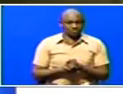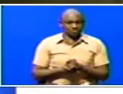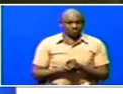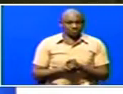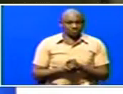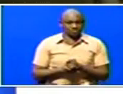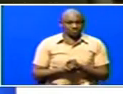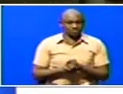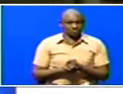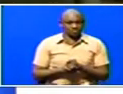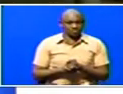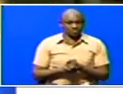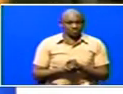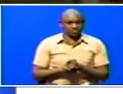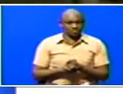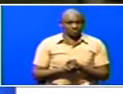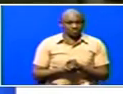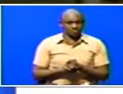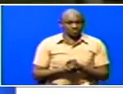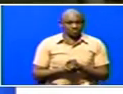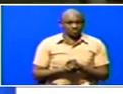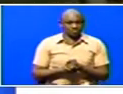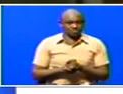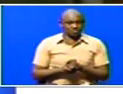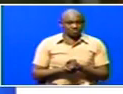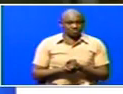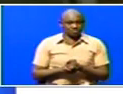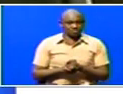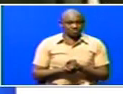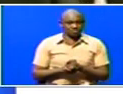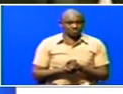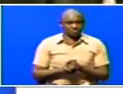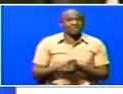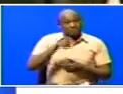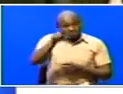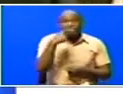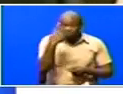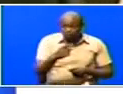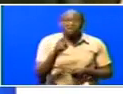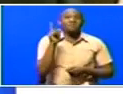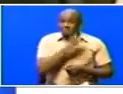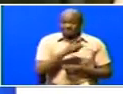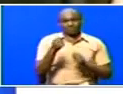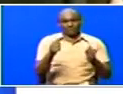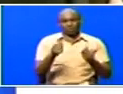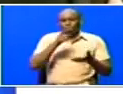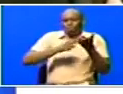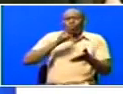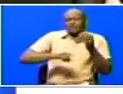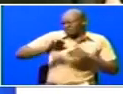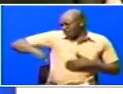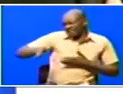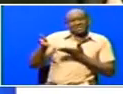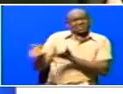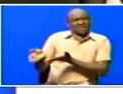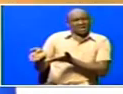the announcement in the next few minutes, have they told you if they're finished completing that whole process? They say they have not finished, and whatever is left to them